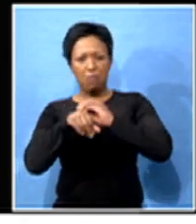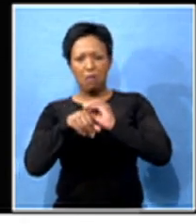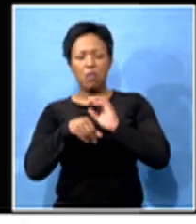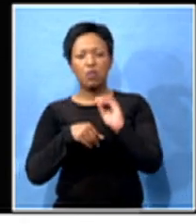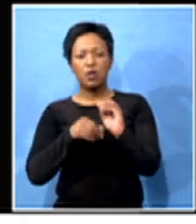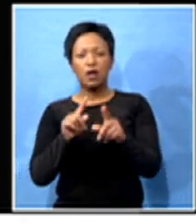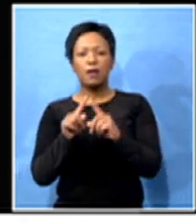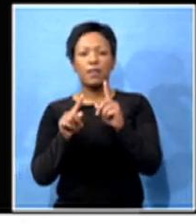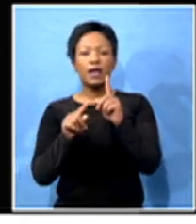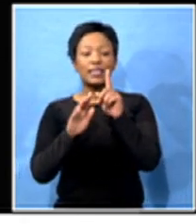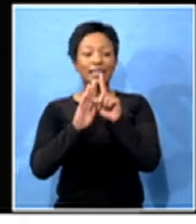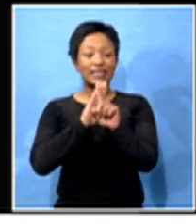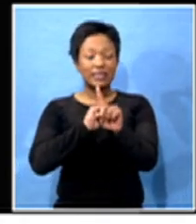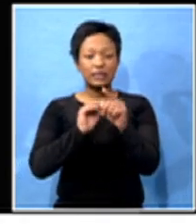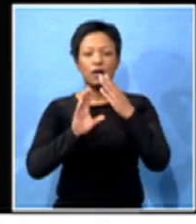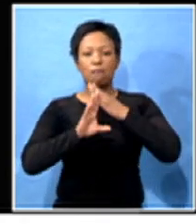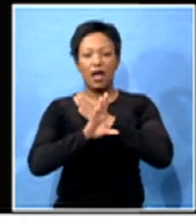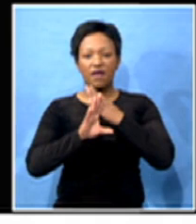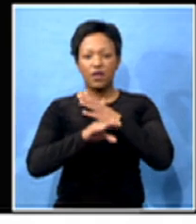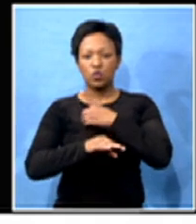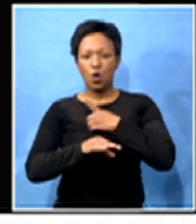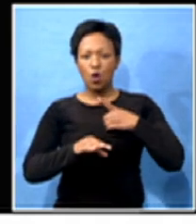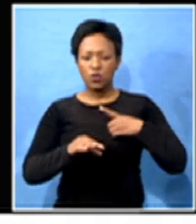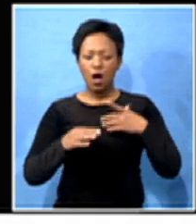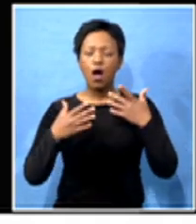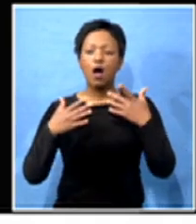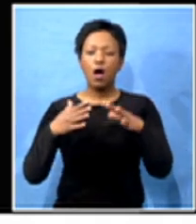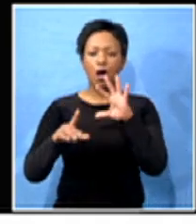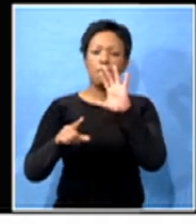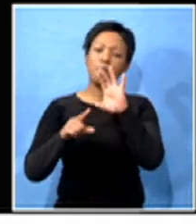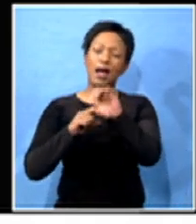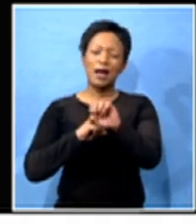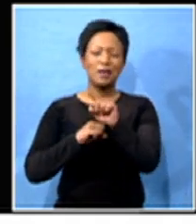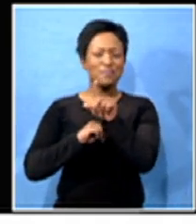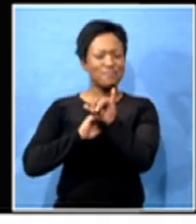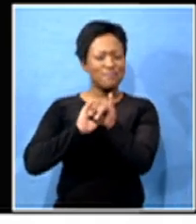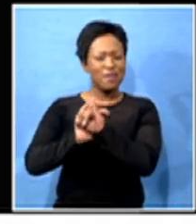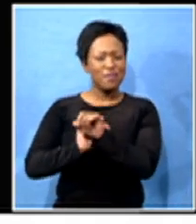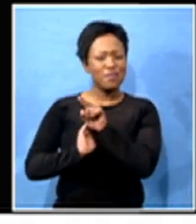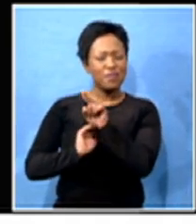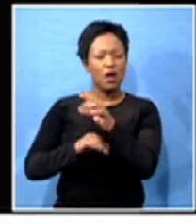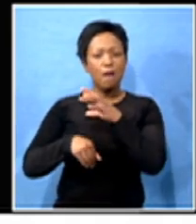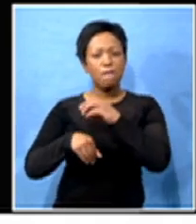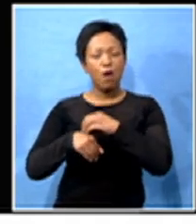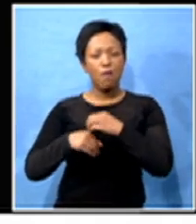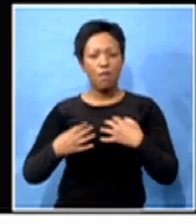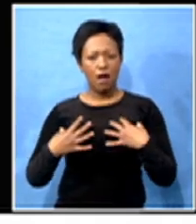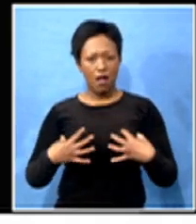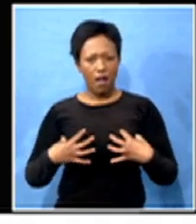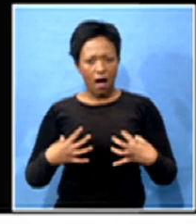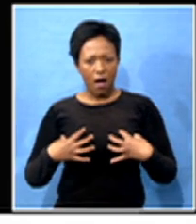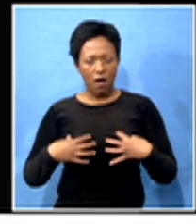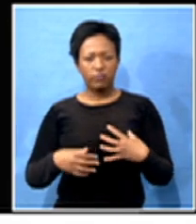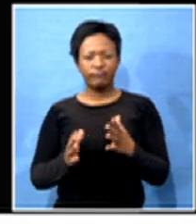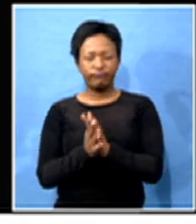we went to a private doctor, where the doctor disclosed that he has a lung problem and he